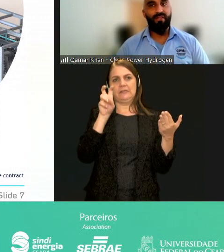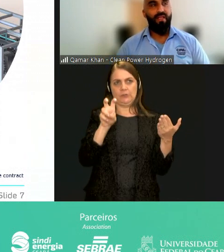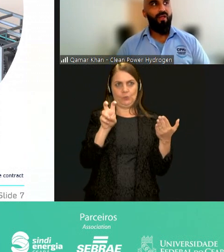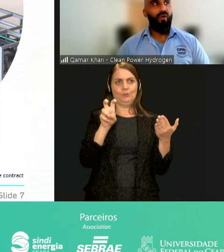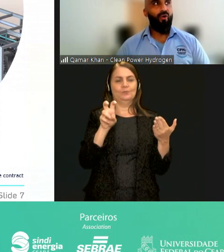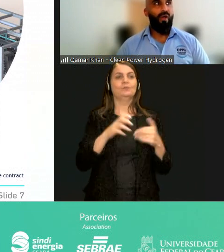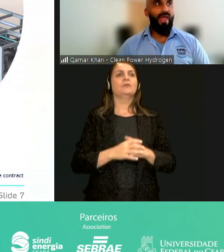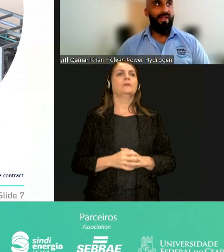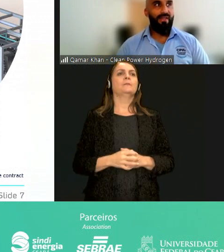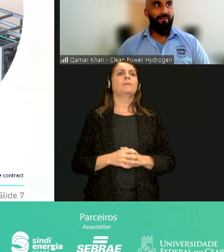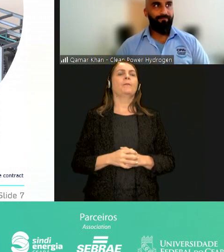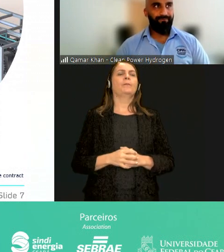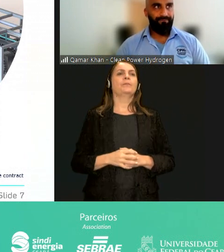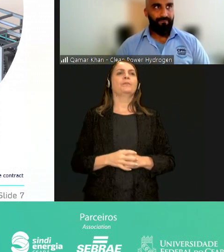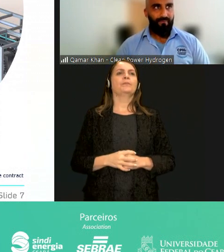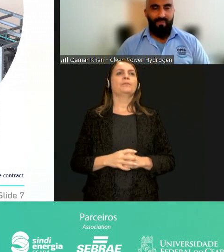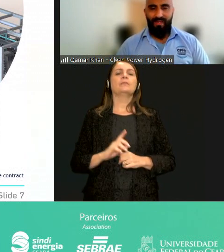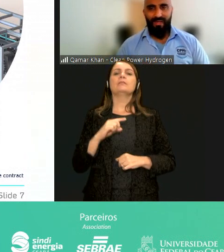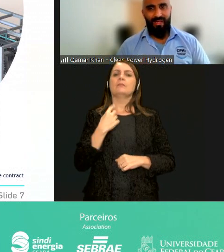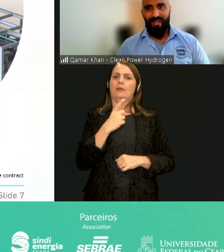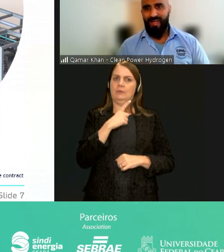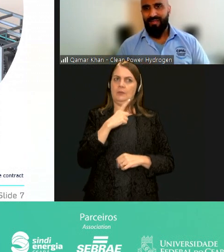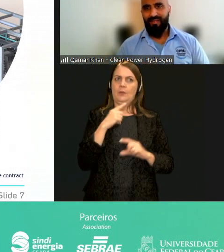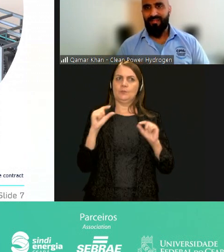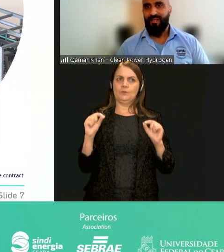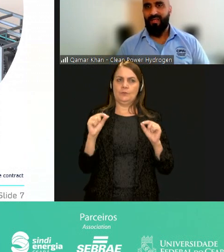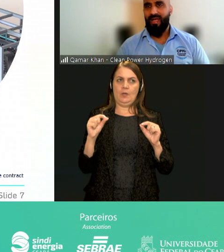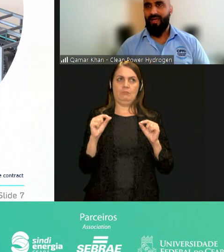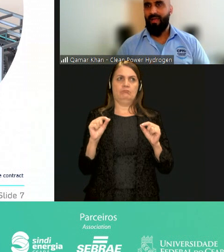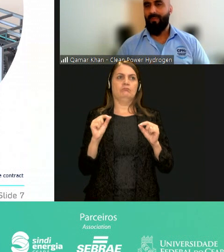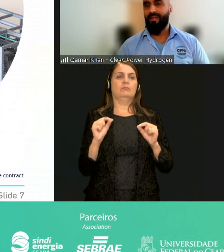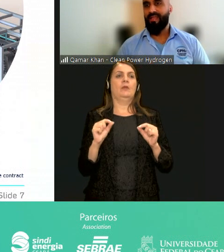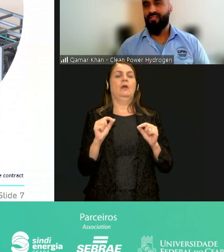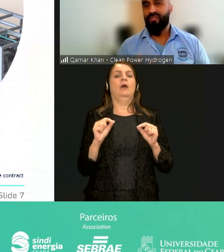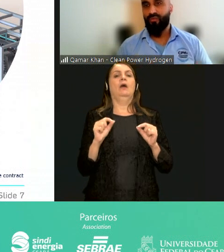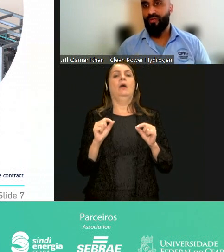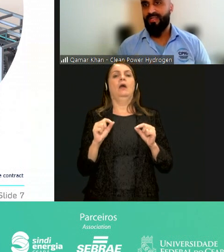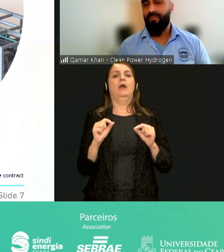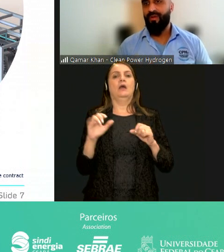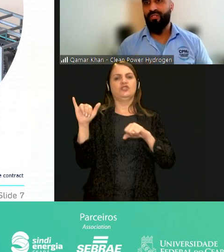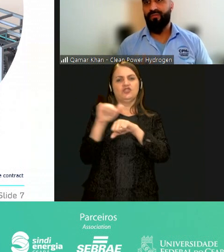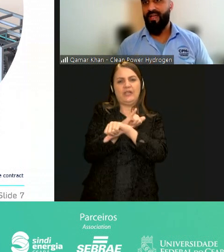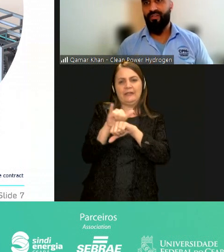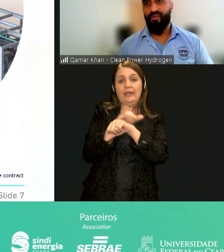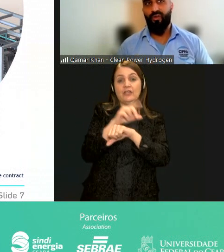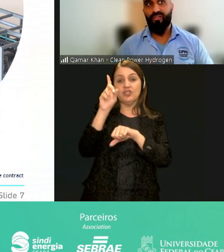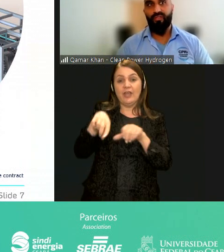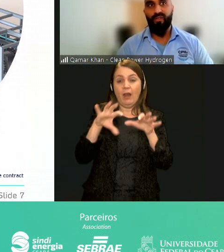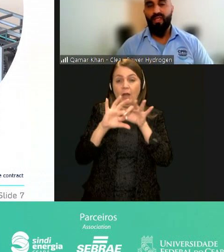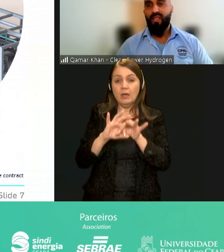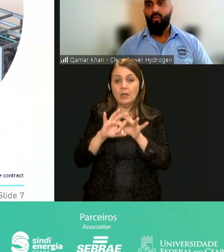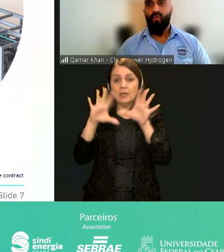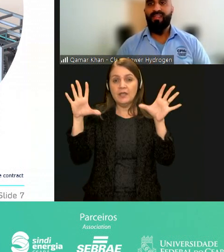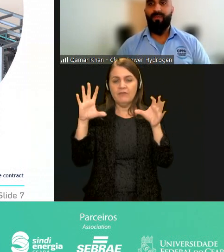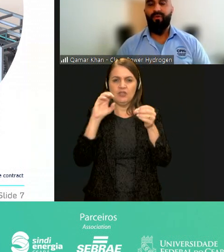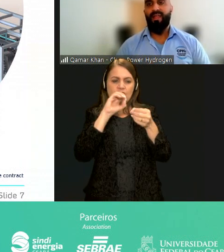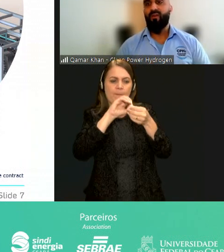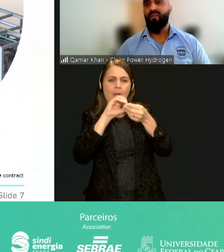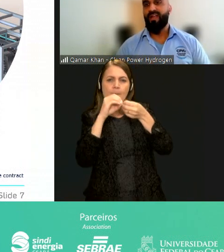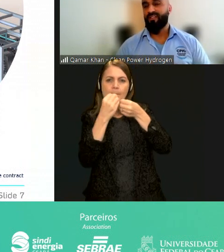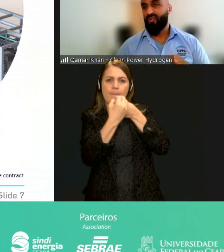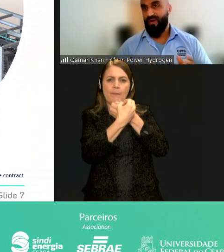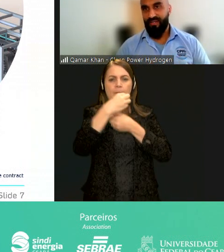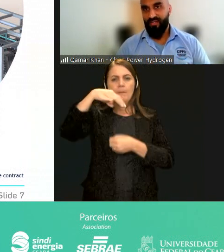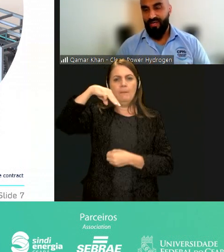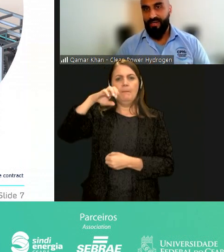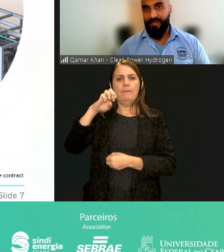metals or any catalytic application to do the separation of hydrogen and oxygen. We separate our